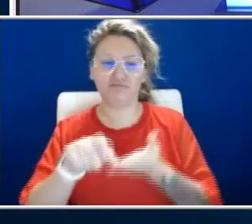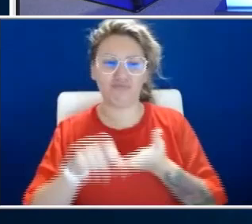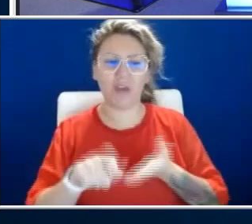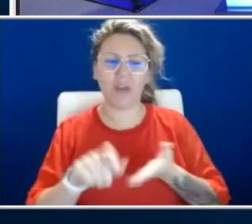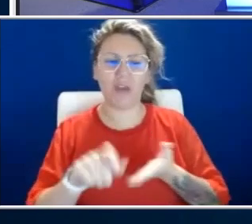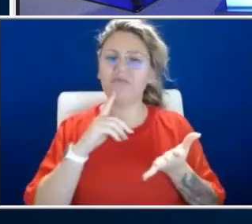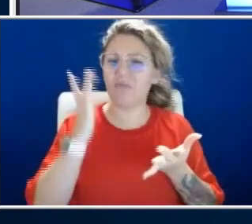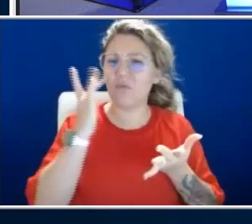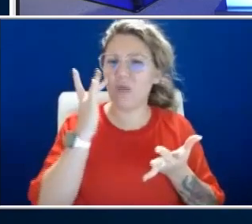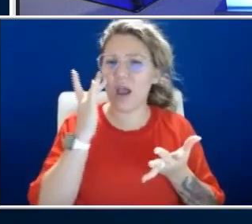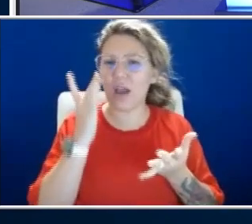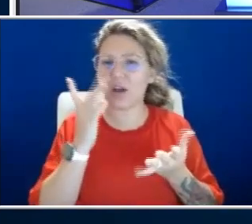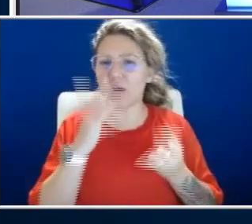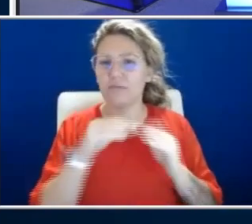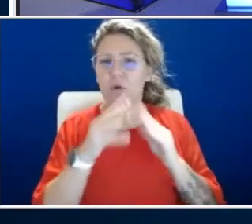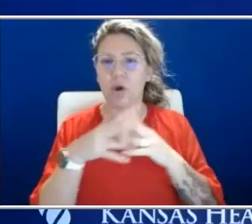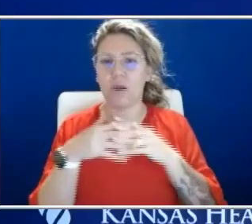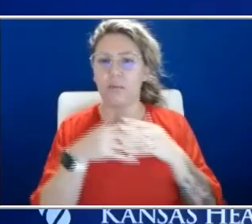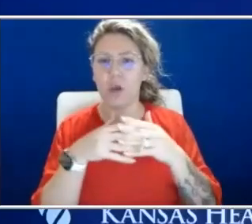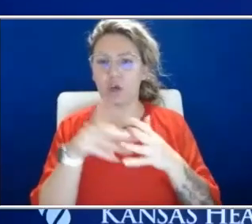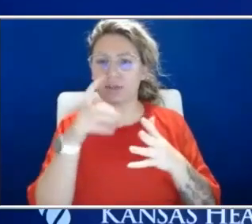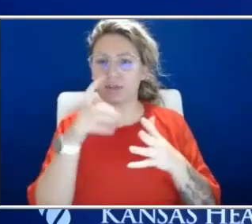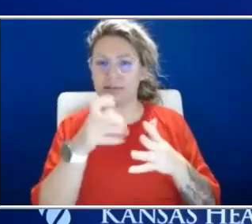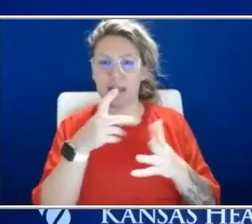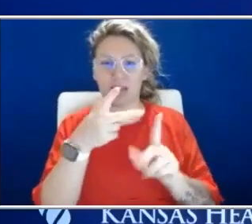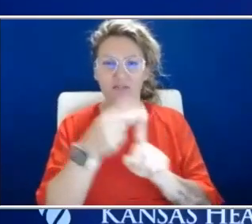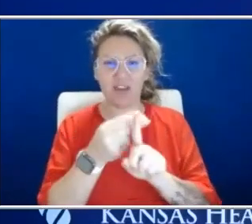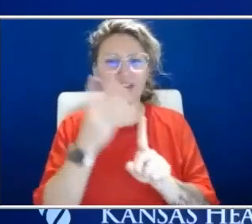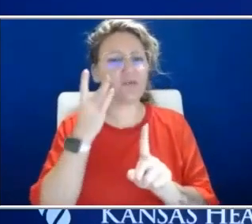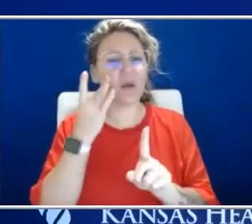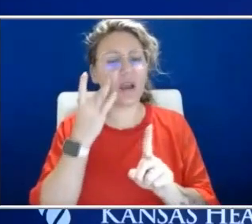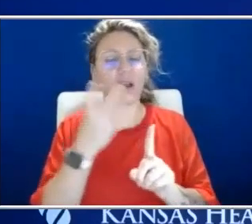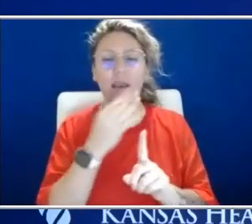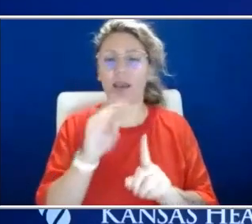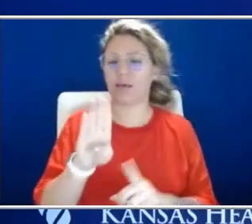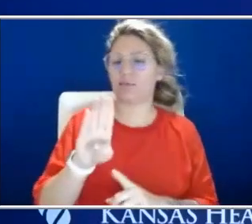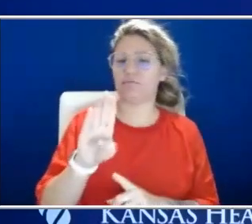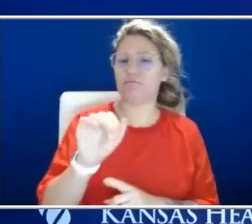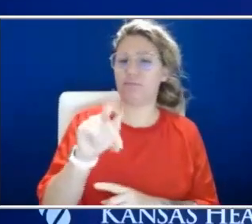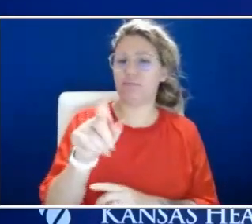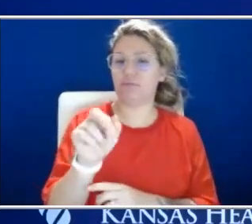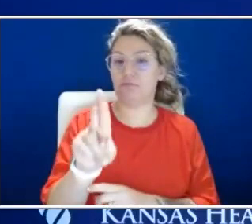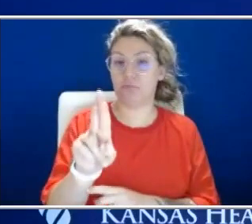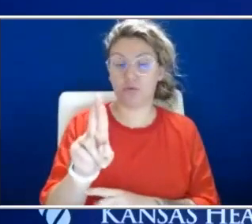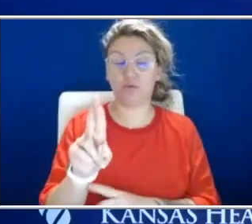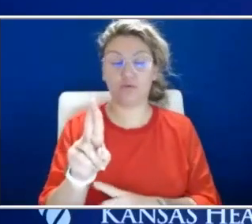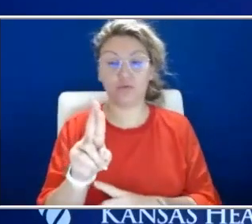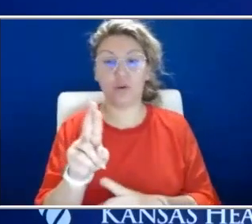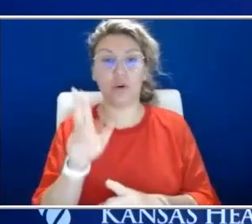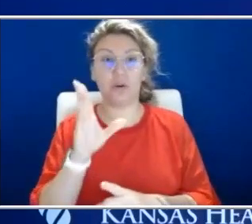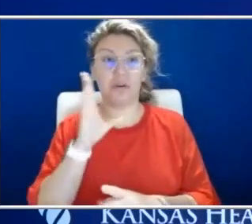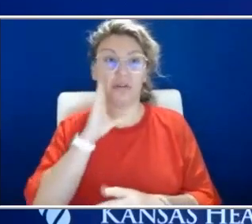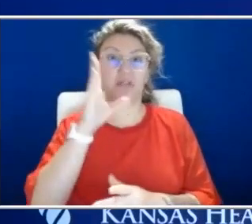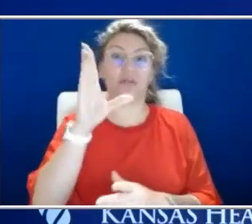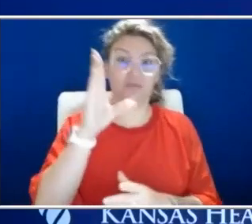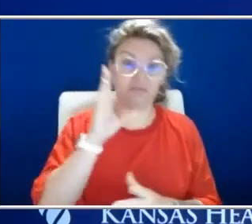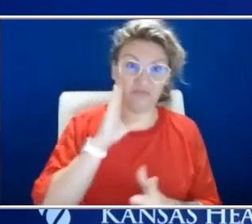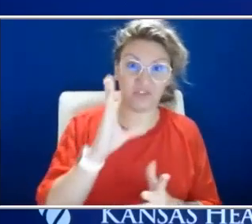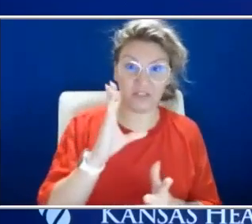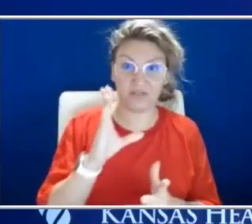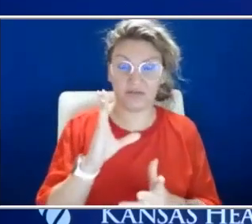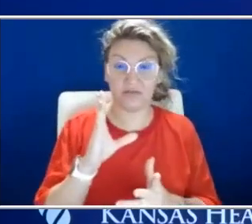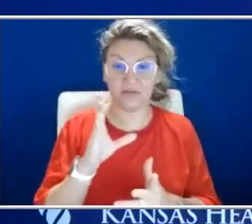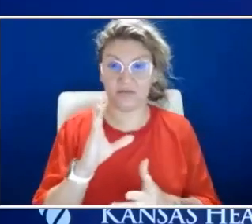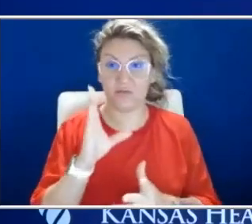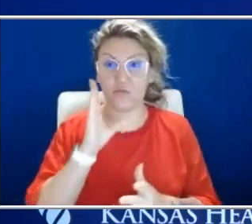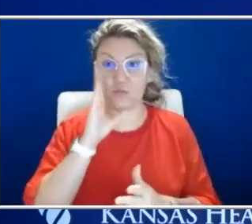more Americans not getting vaccinated? Yeah, and the boosters are projected to save even more lives moving forward as well. It's hard to say.